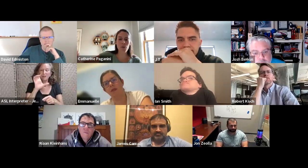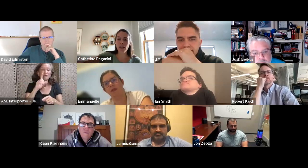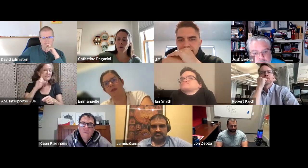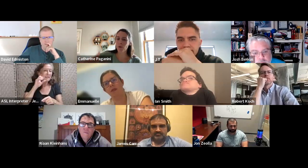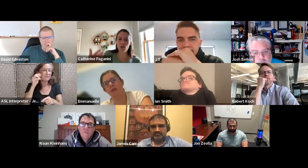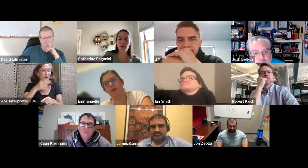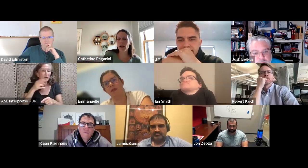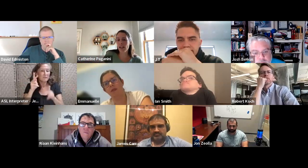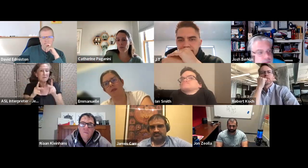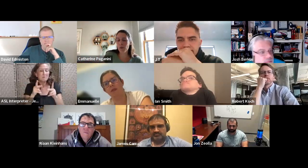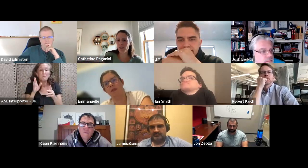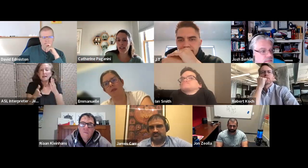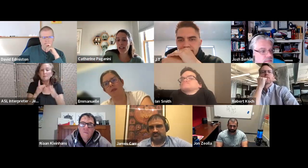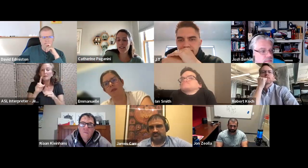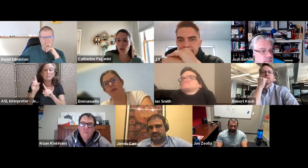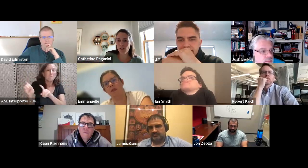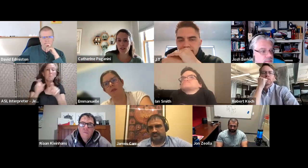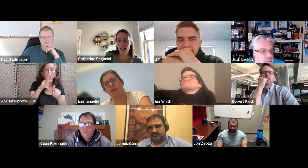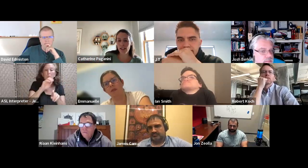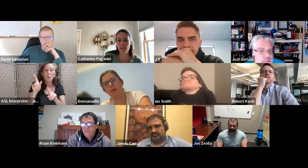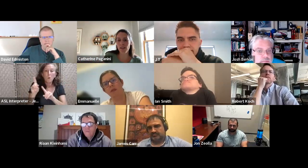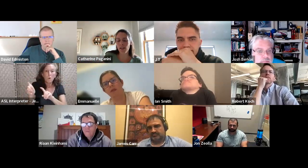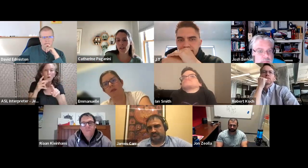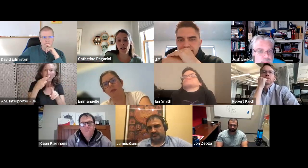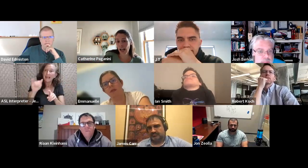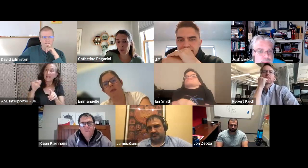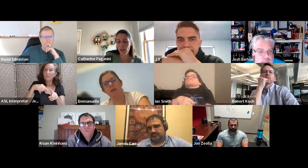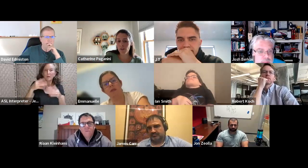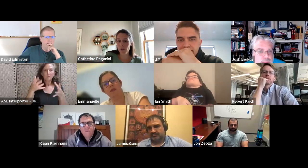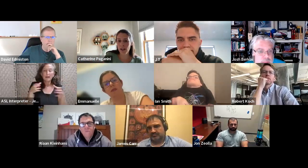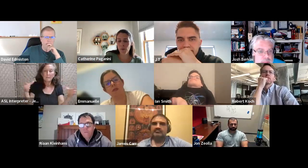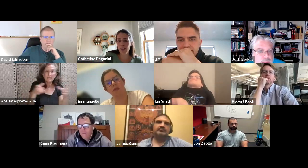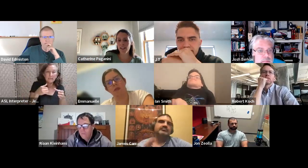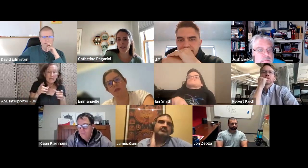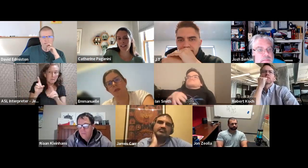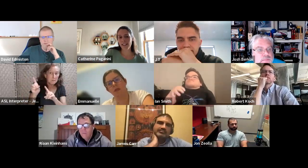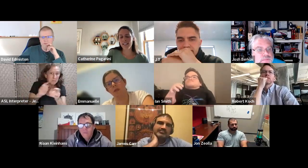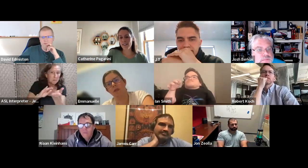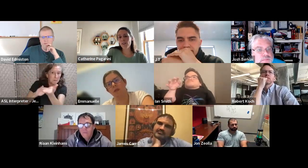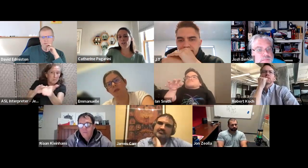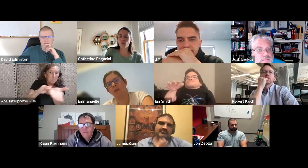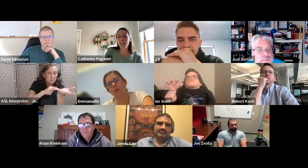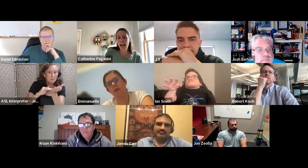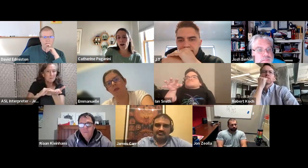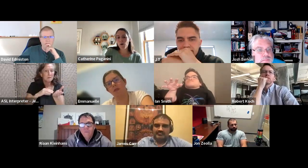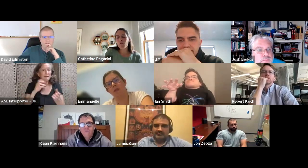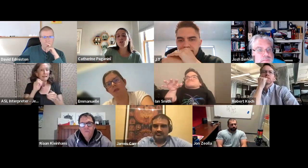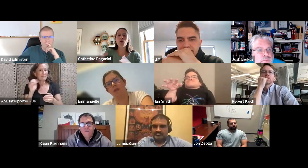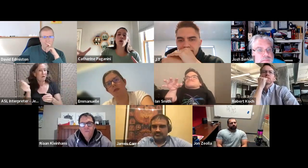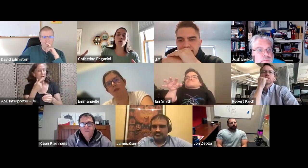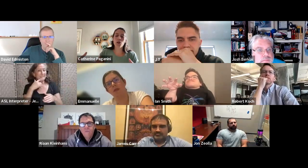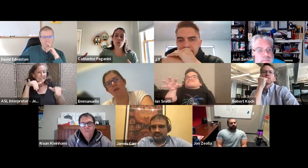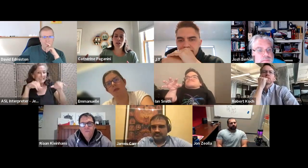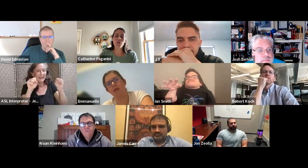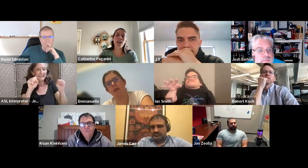like to do a meetup or something. And then people say yes and want to. It's like, yes, I would love for that. But it's difficult to say now if we